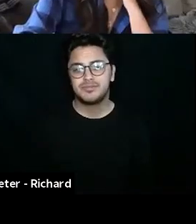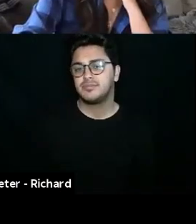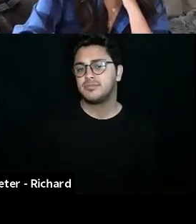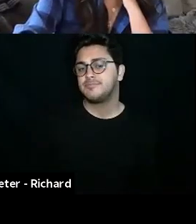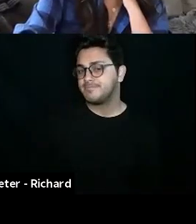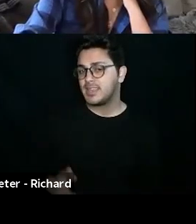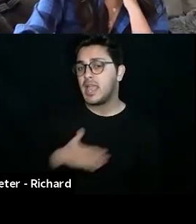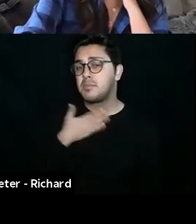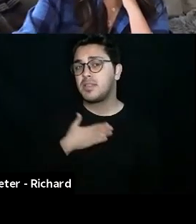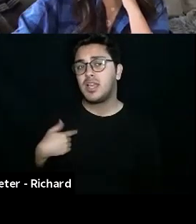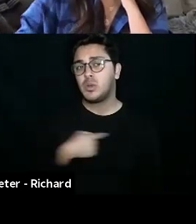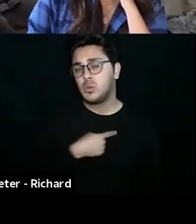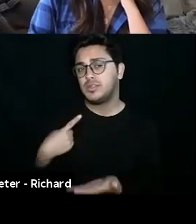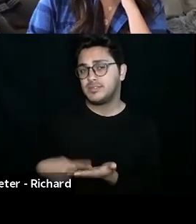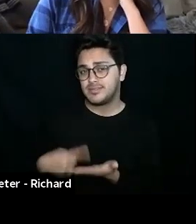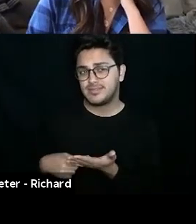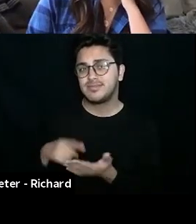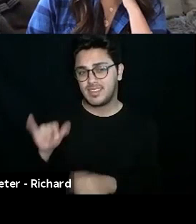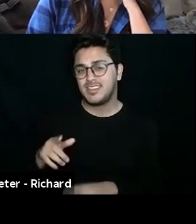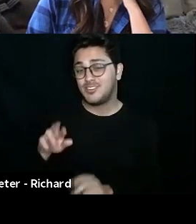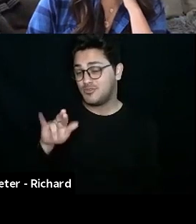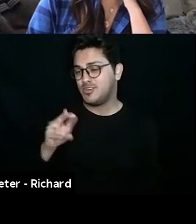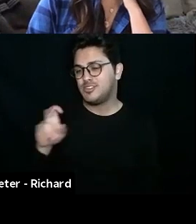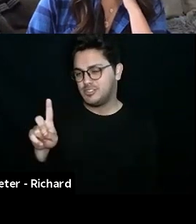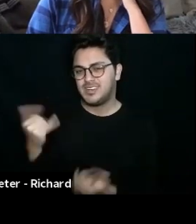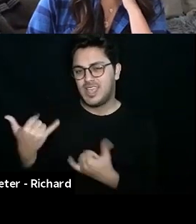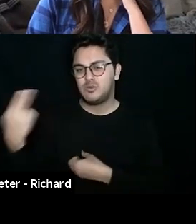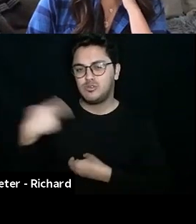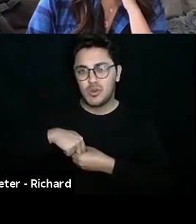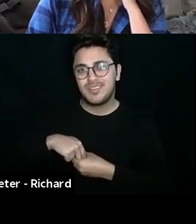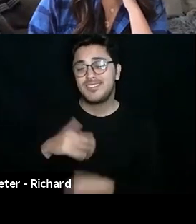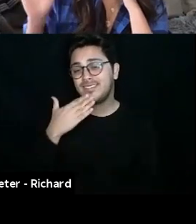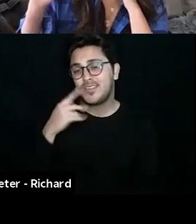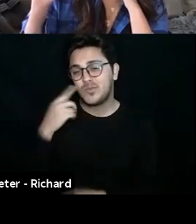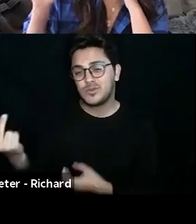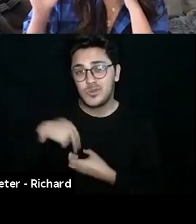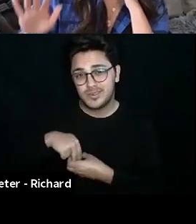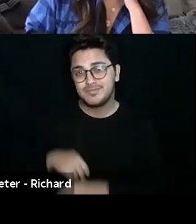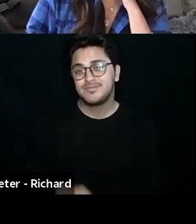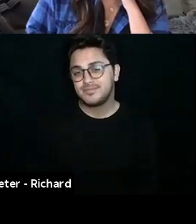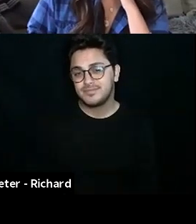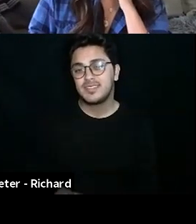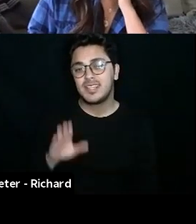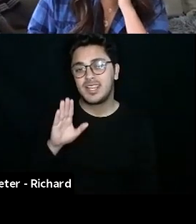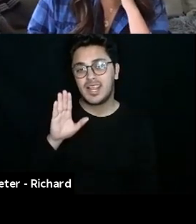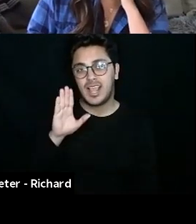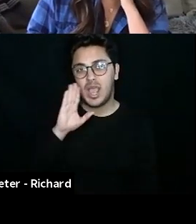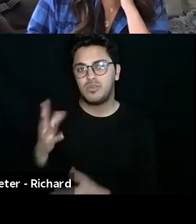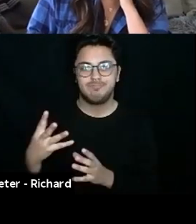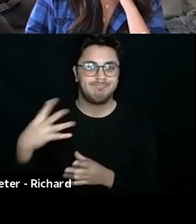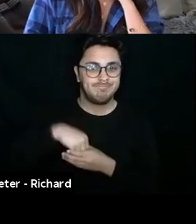education because that's where I want to go with our next question. Richard is joining us now. Thank you so much for joining us. And I want to get you looped into